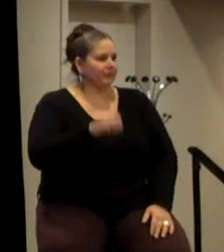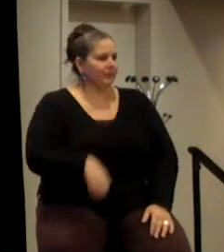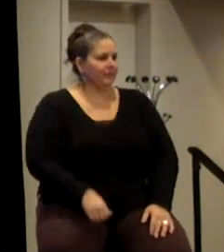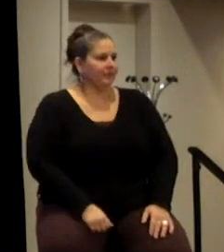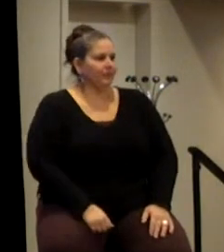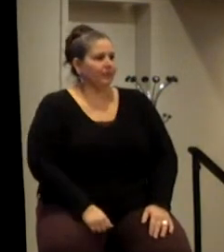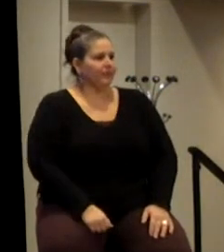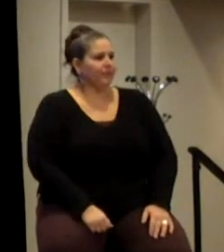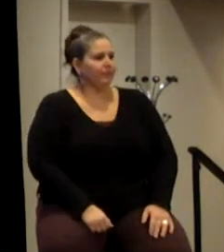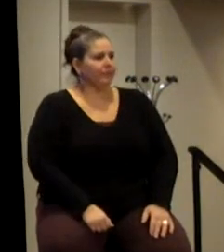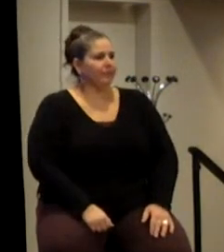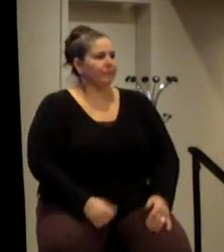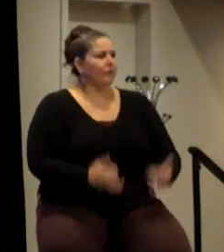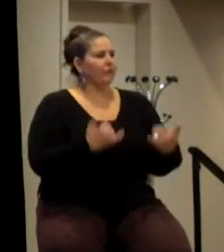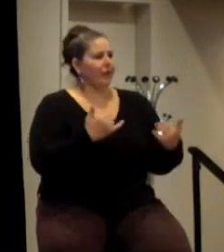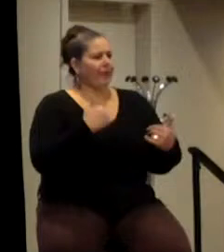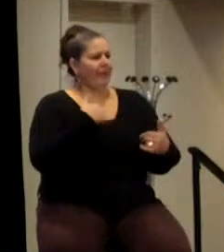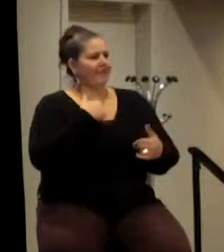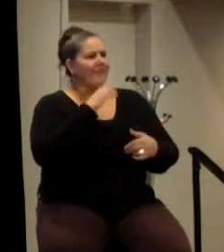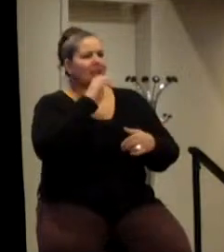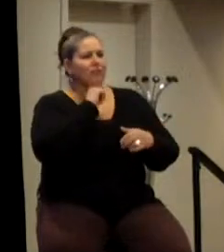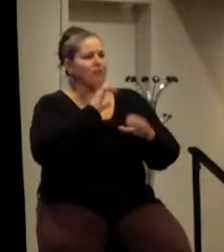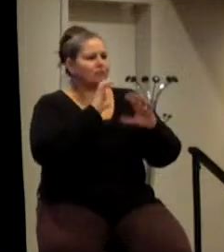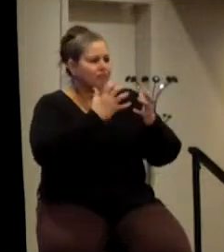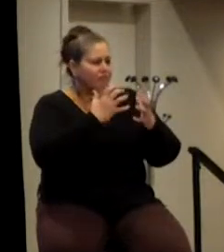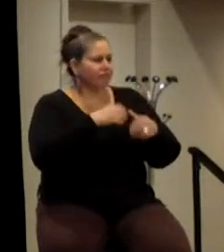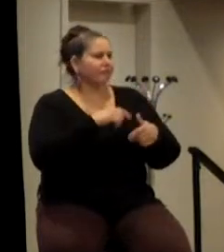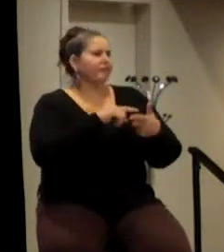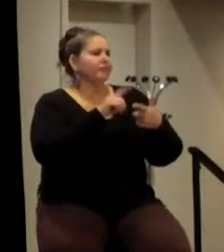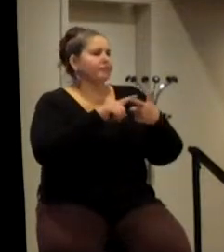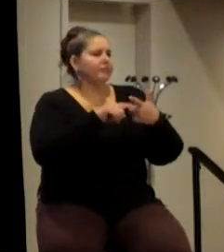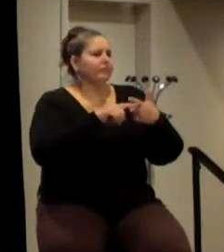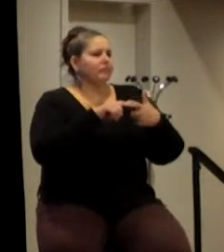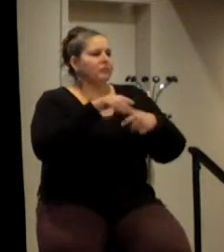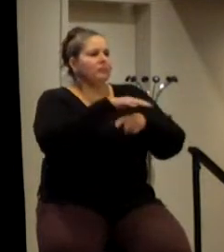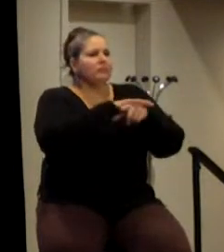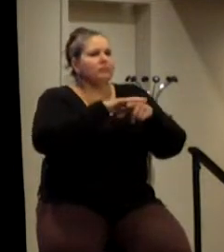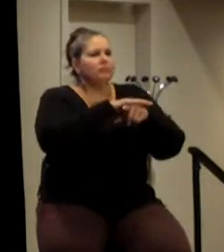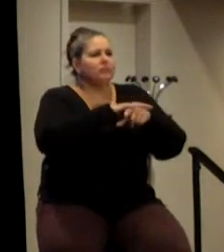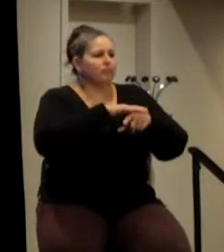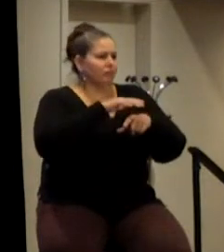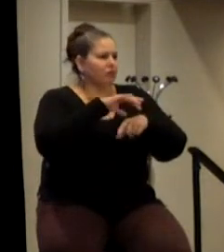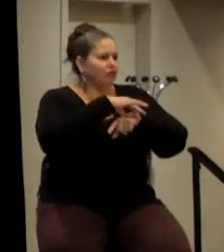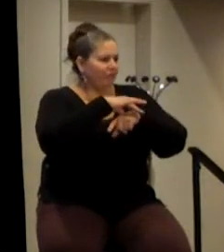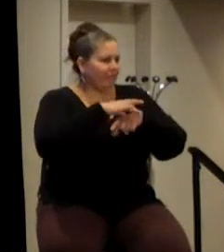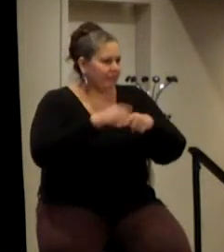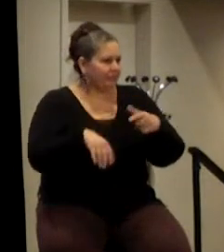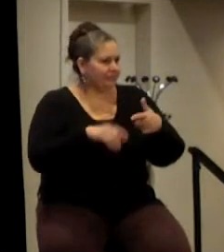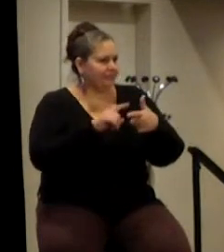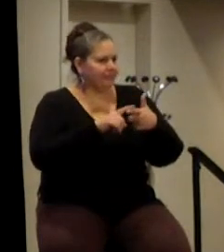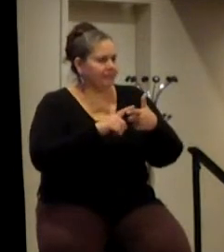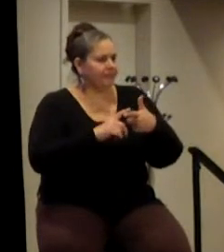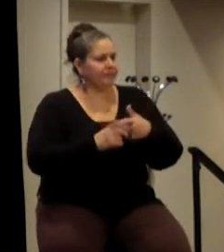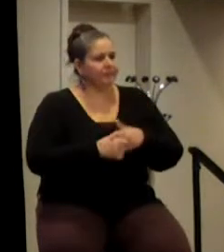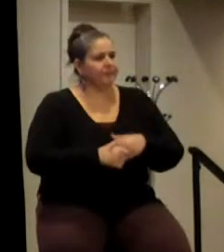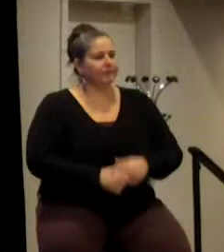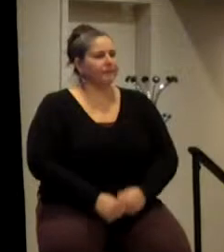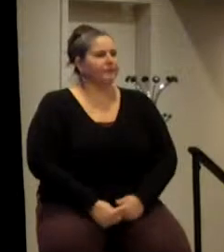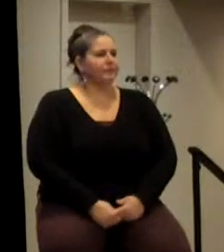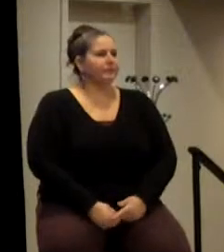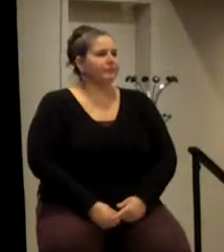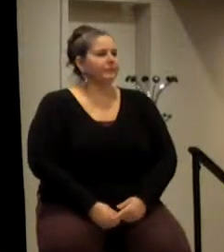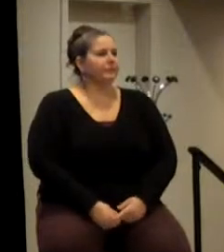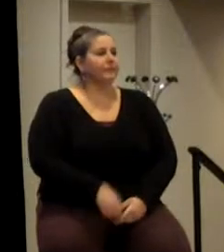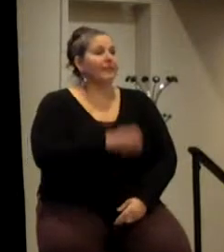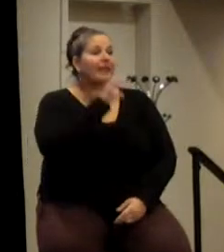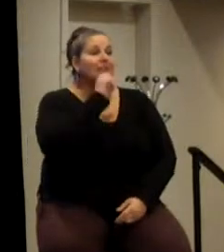basic age and geographic breakdown. So age out of our pod, 35% have been